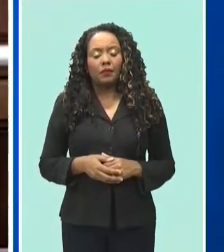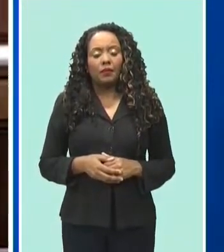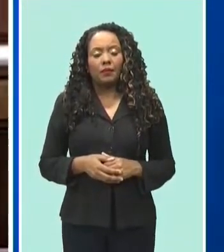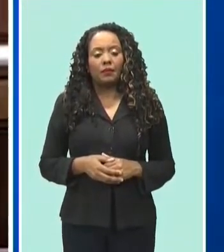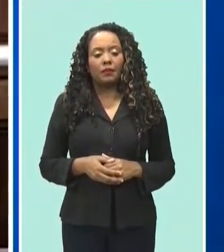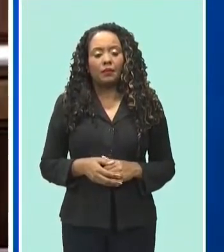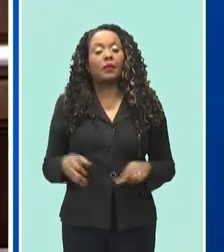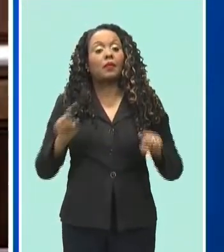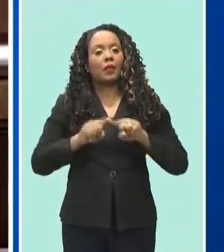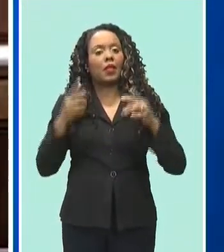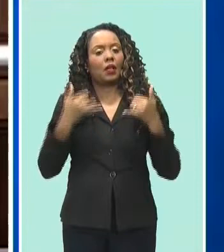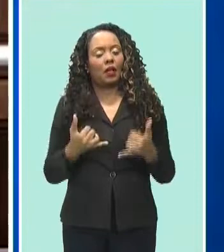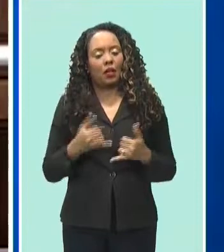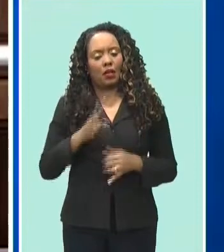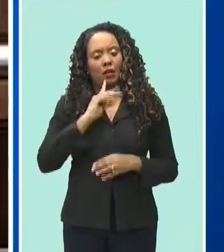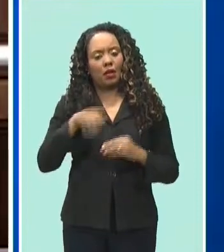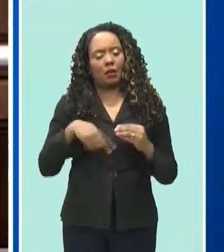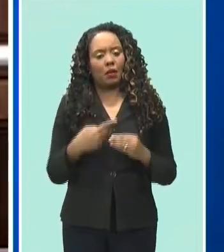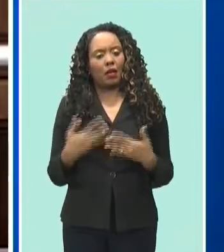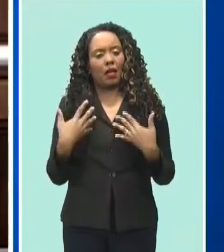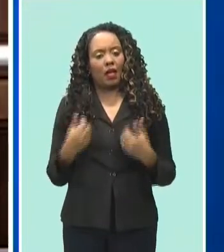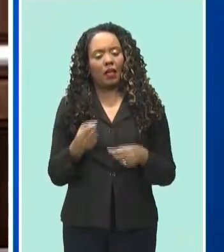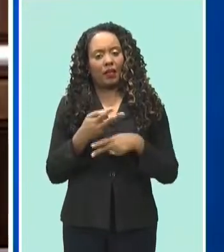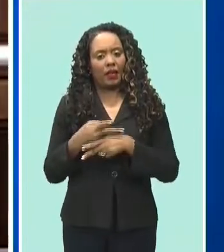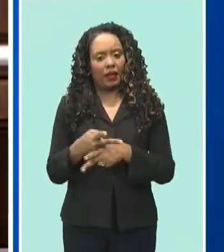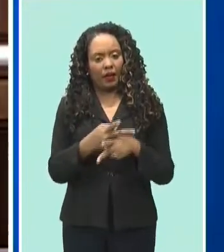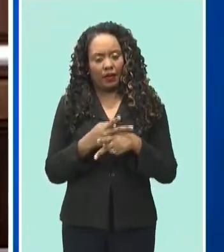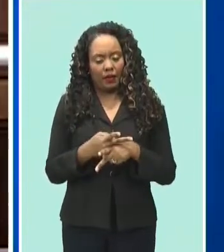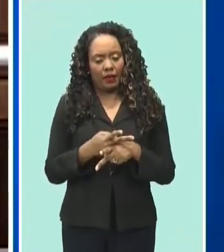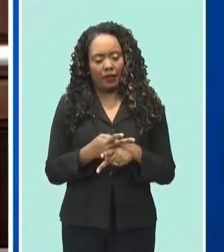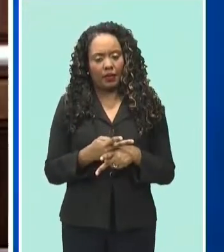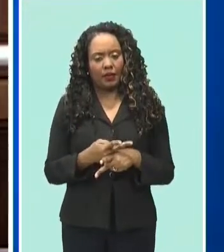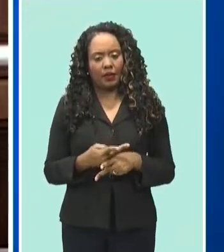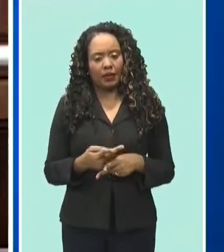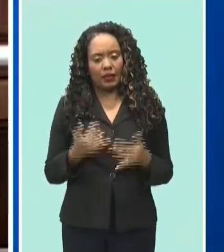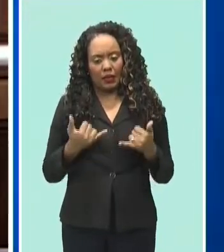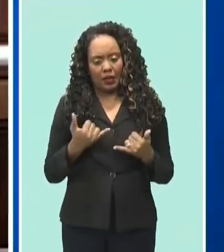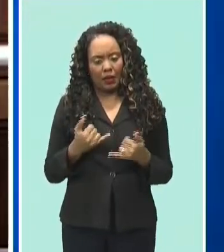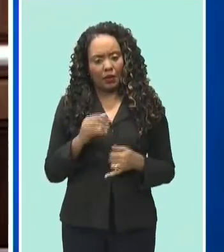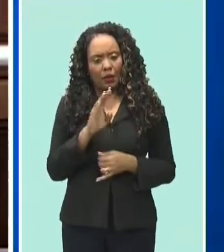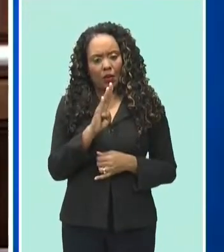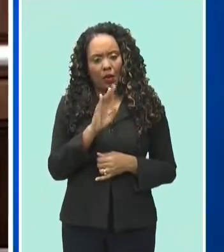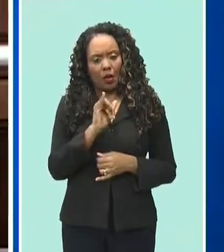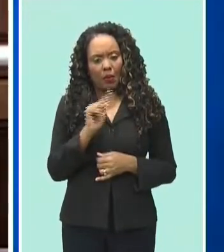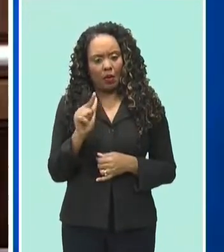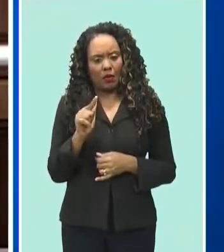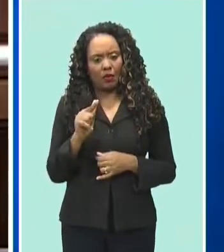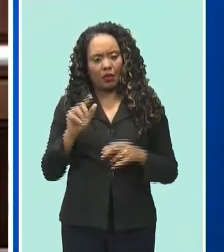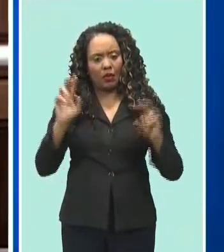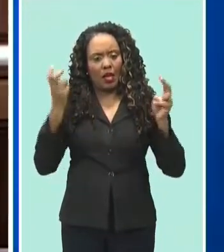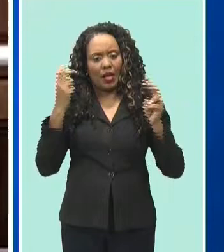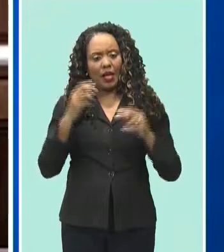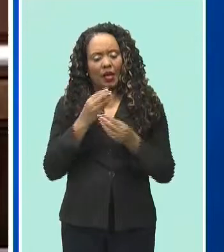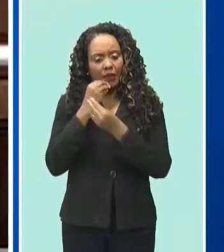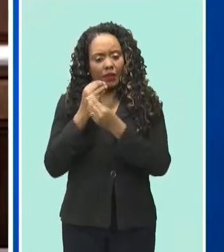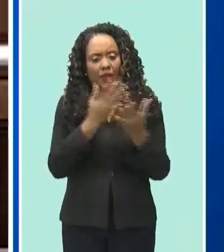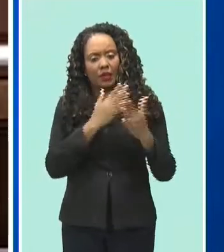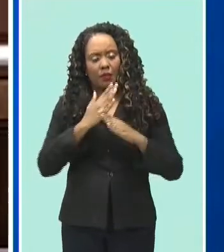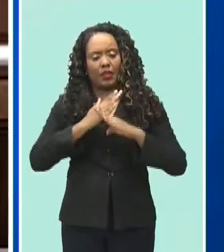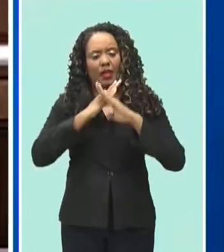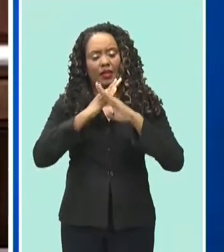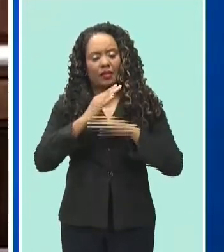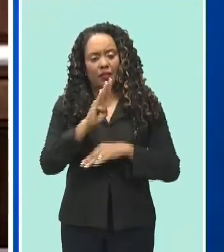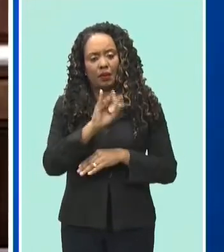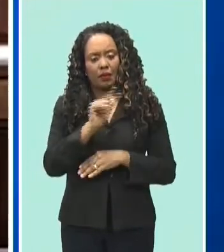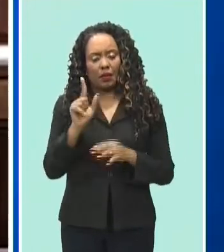terms of health care, this bill, this data protection bill, is important because